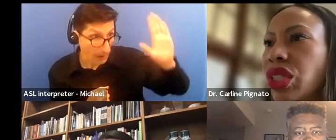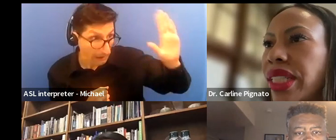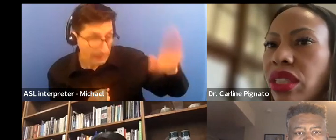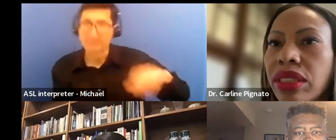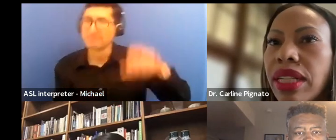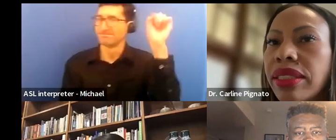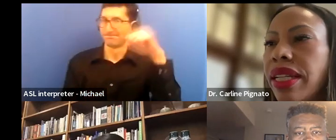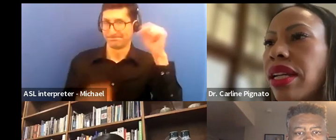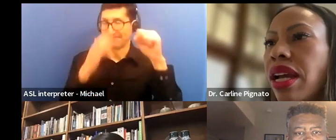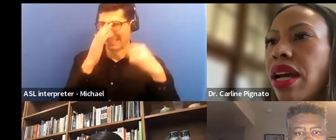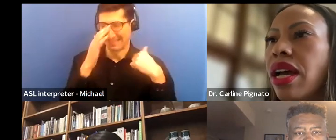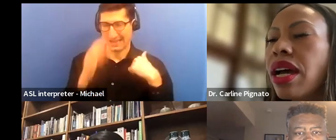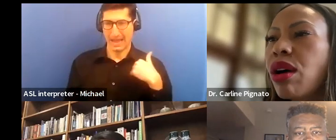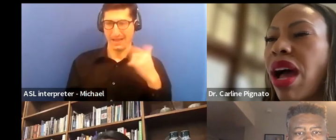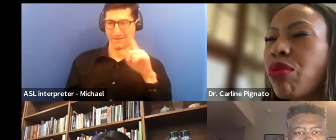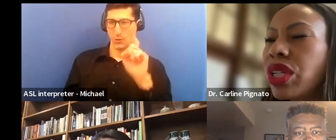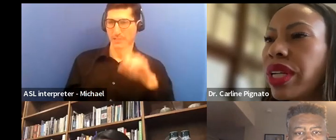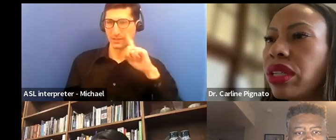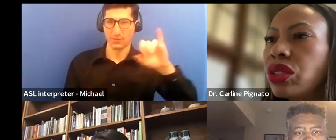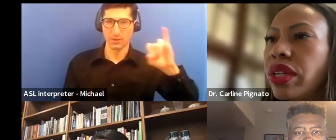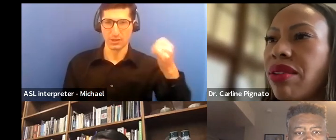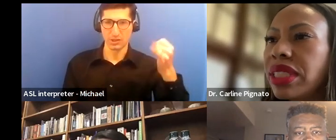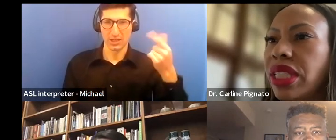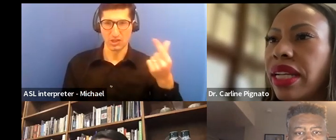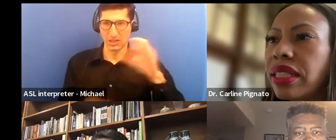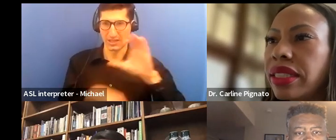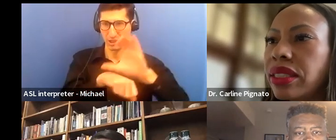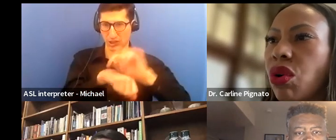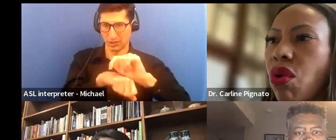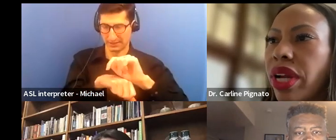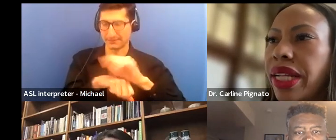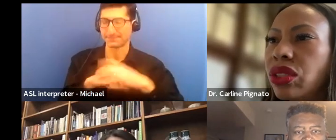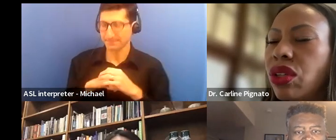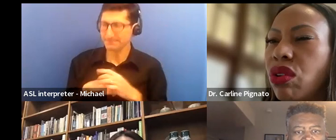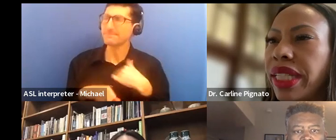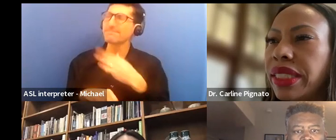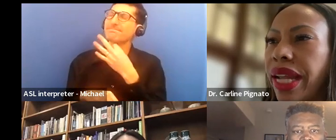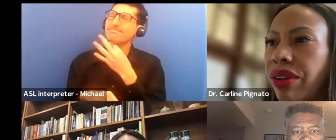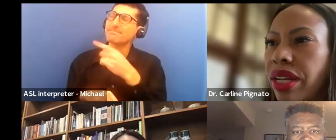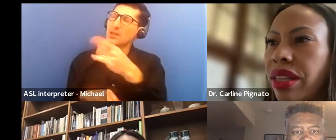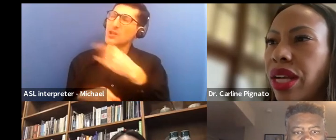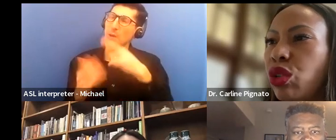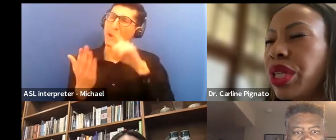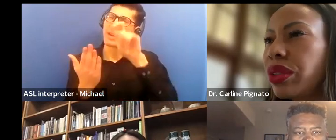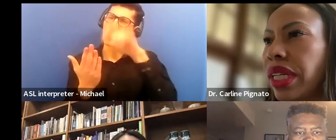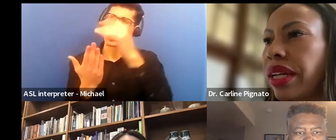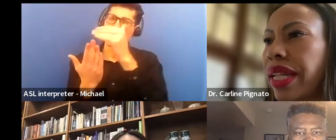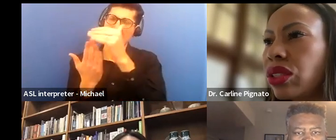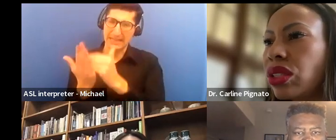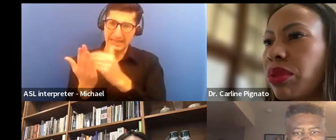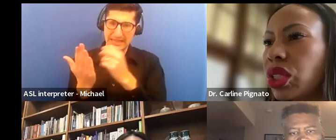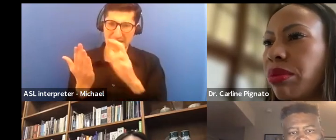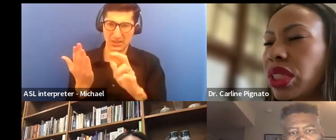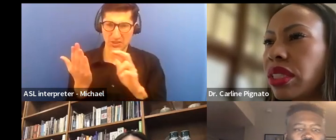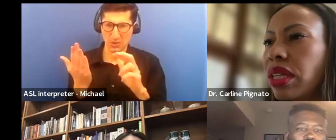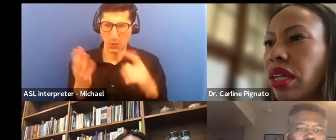is for JG Consulting. I'm wondering, do you have a checklist or internal criteria that you'll be using against